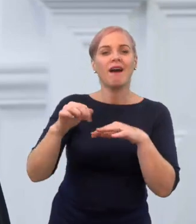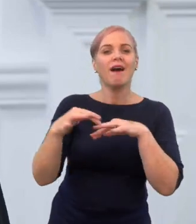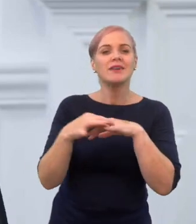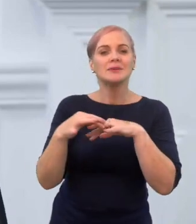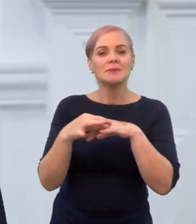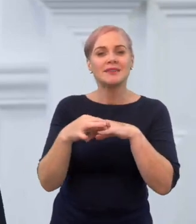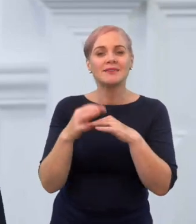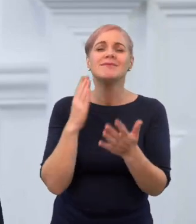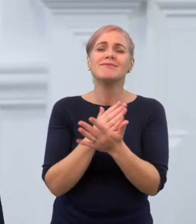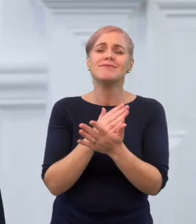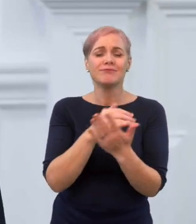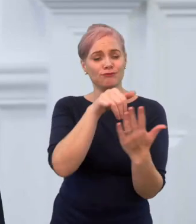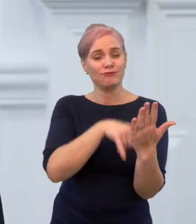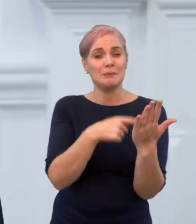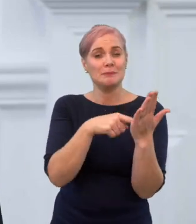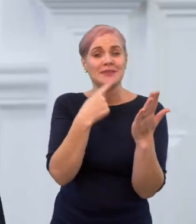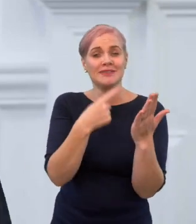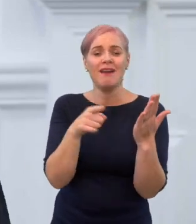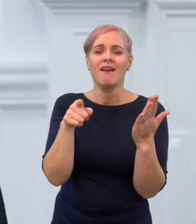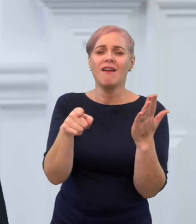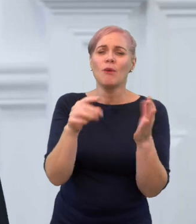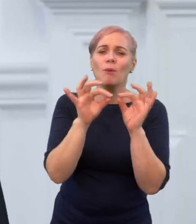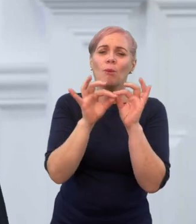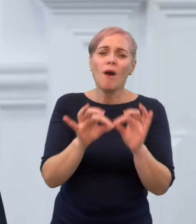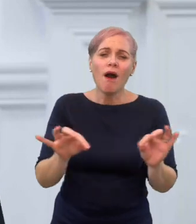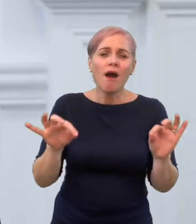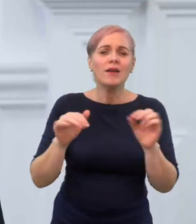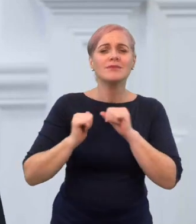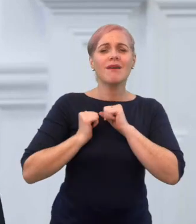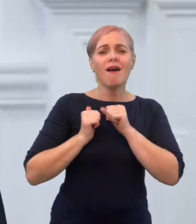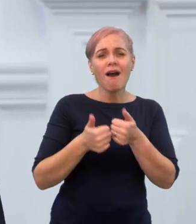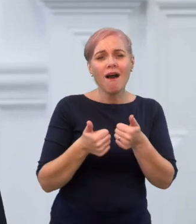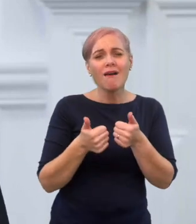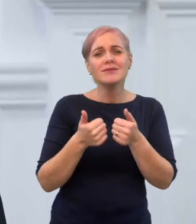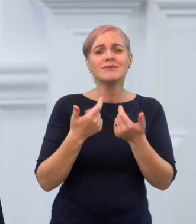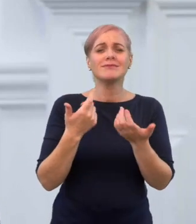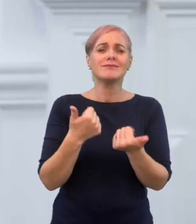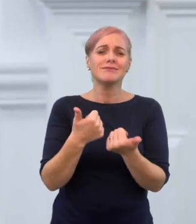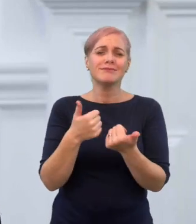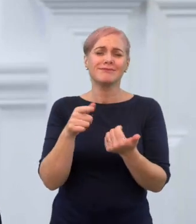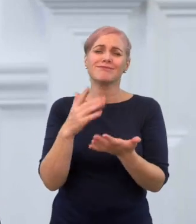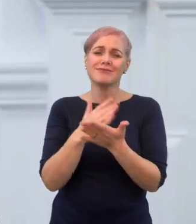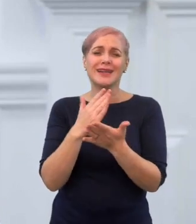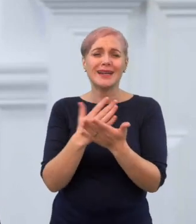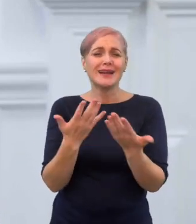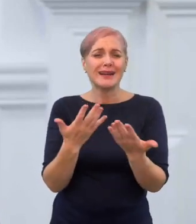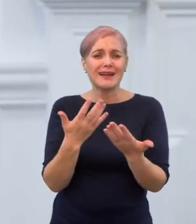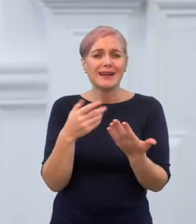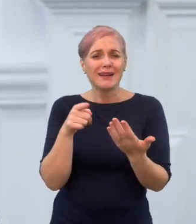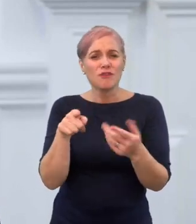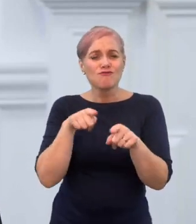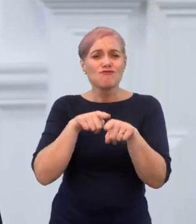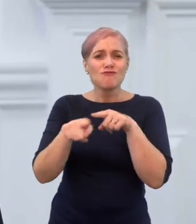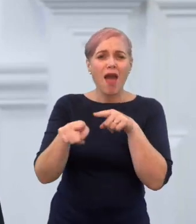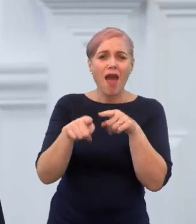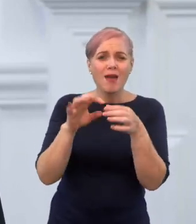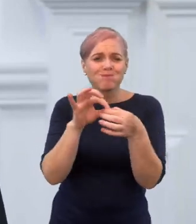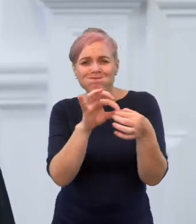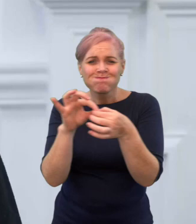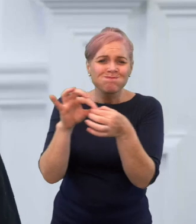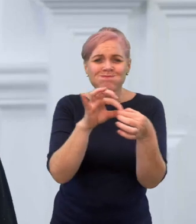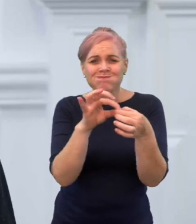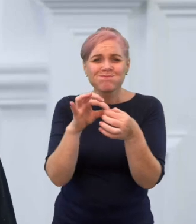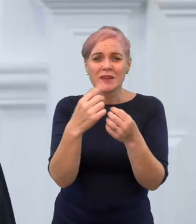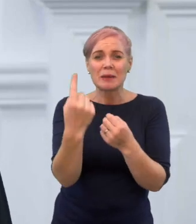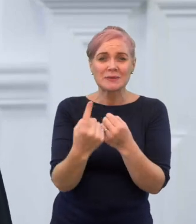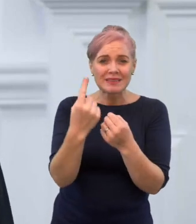and it says in the script, you know, he's a quiet man, a gentleman and a kind man, and that's what he is. You know, he's there really